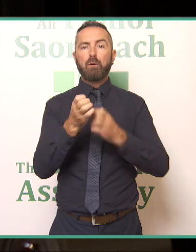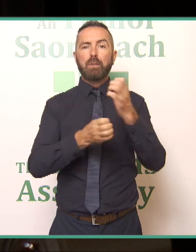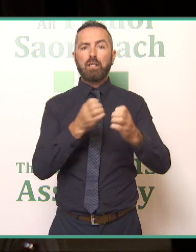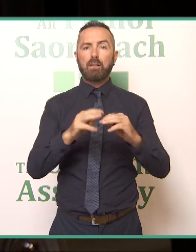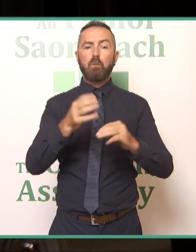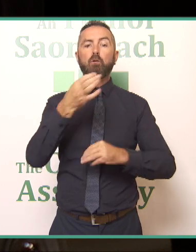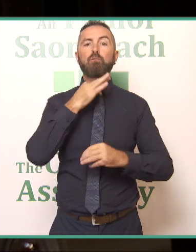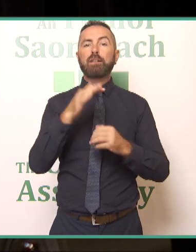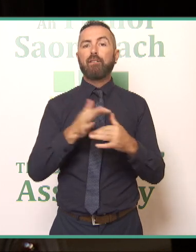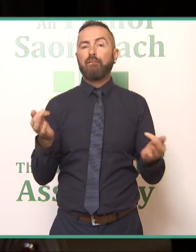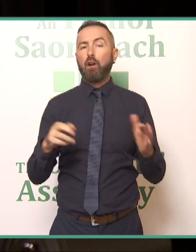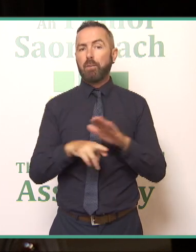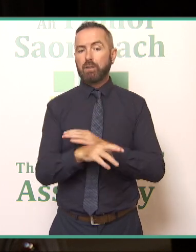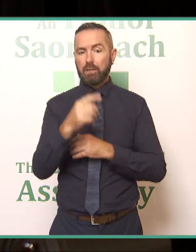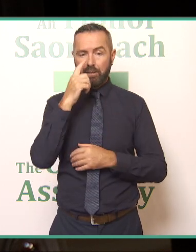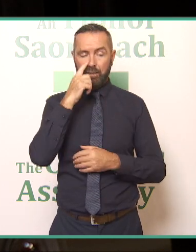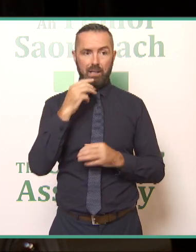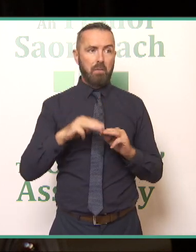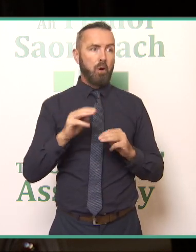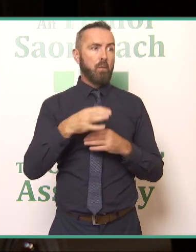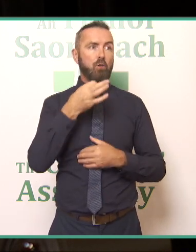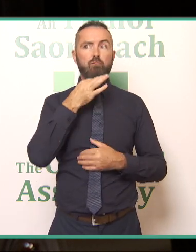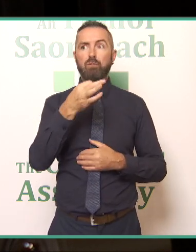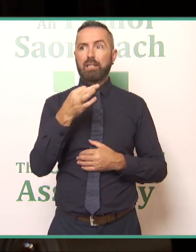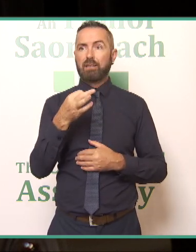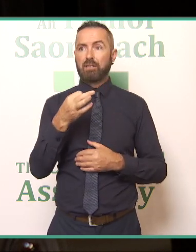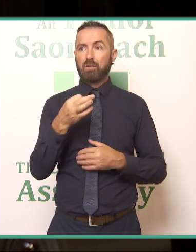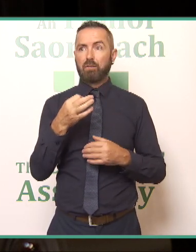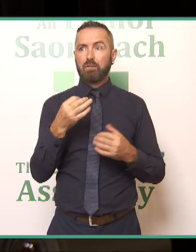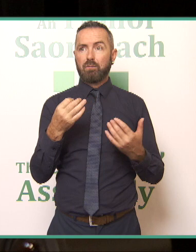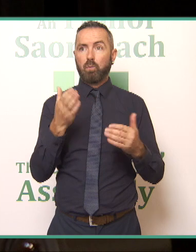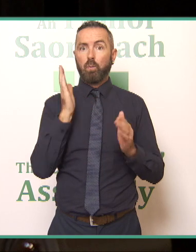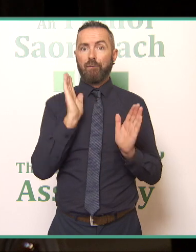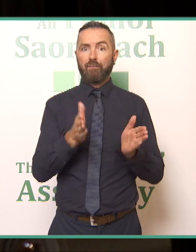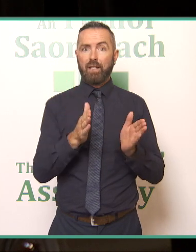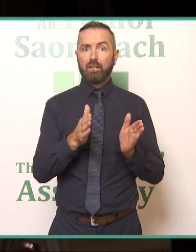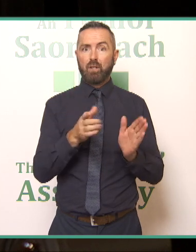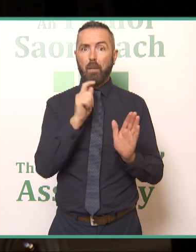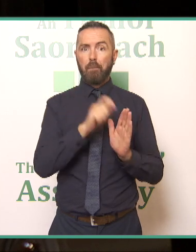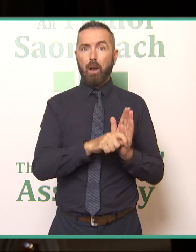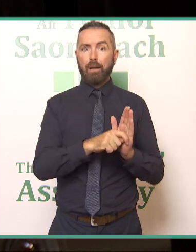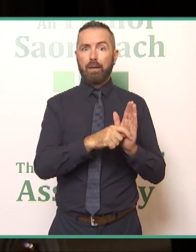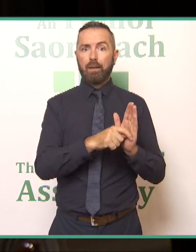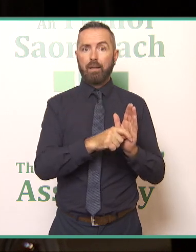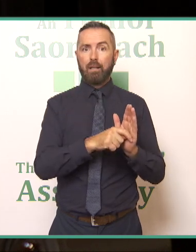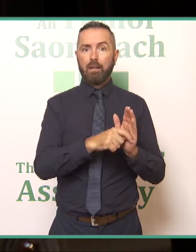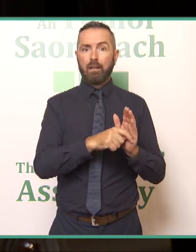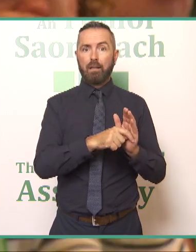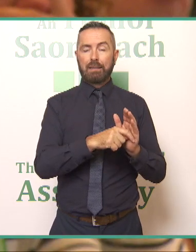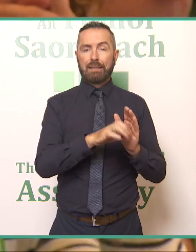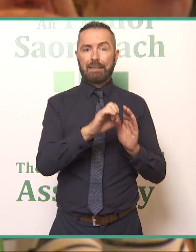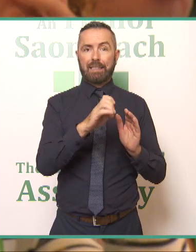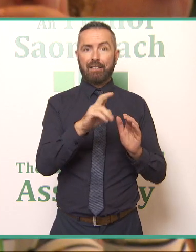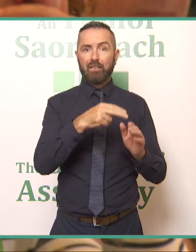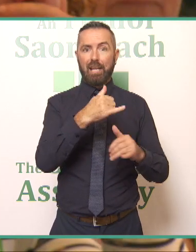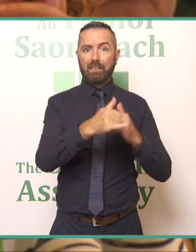risk for farmers, more and more risk. We've already bought our inputs for next year, basically, 12 months out,